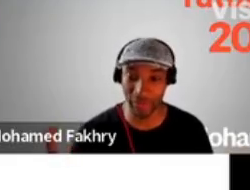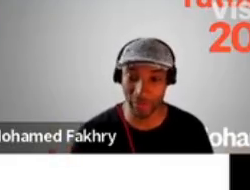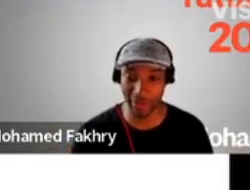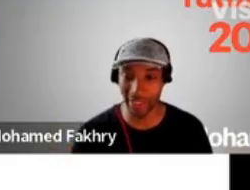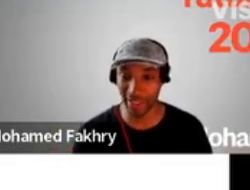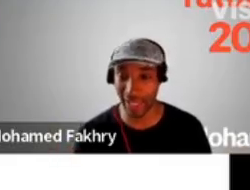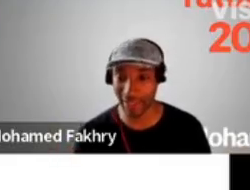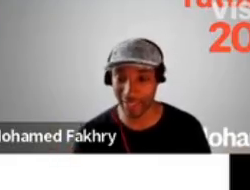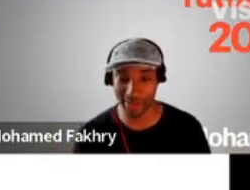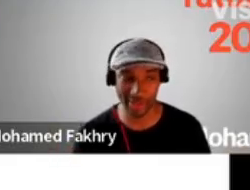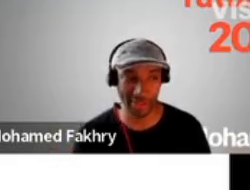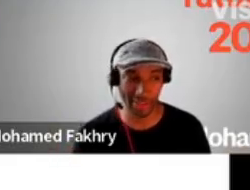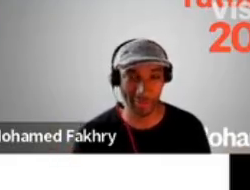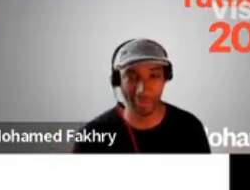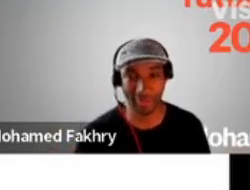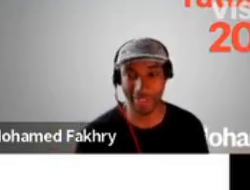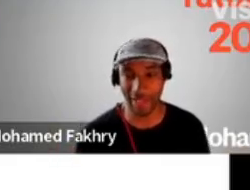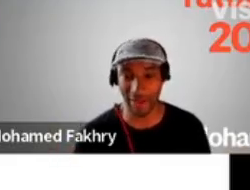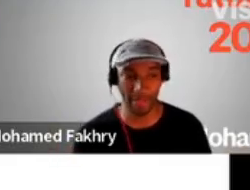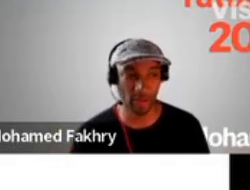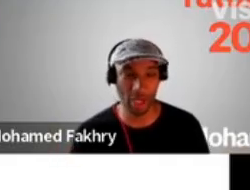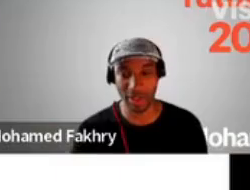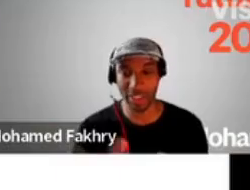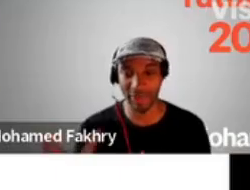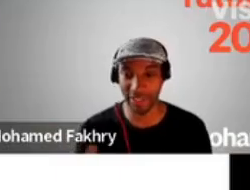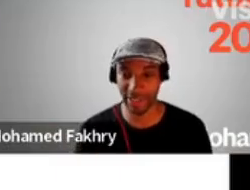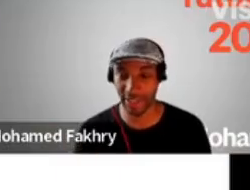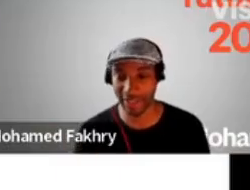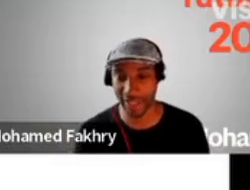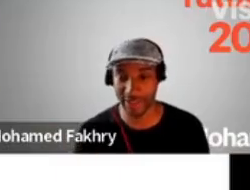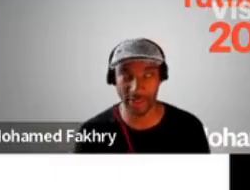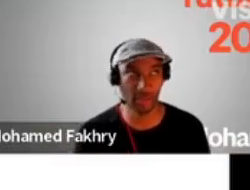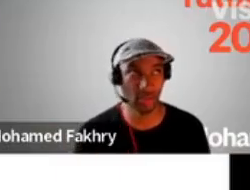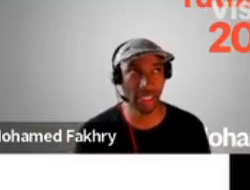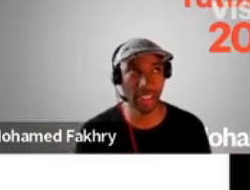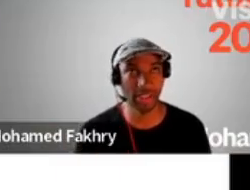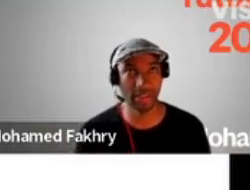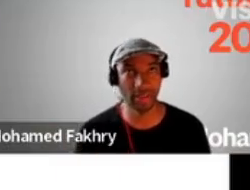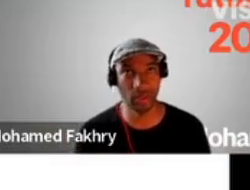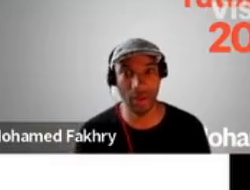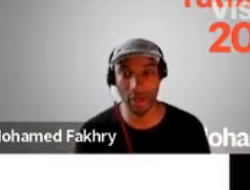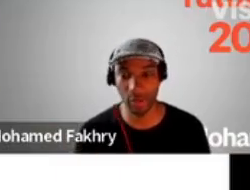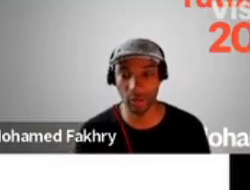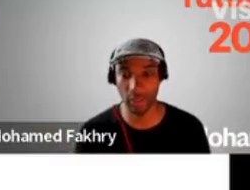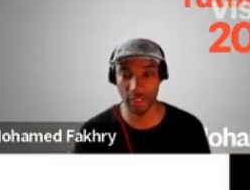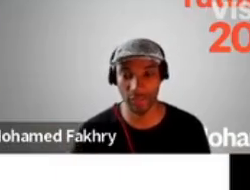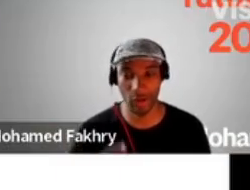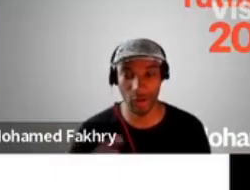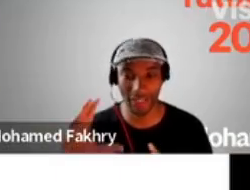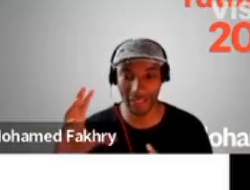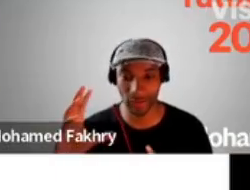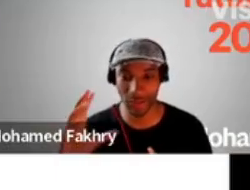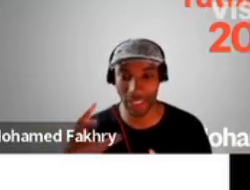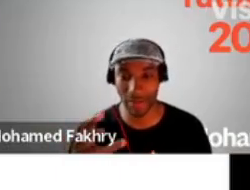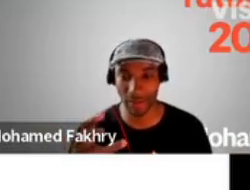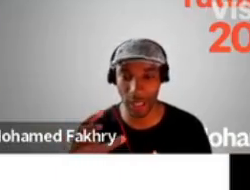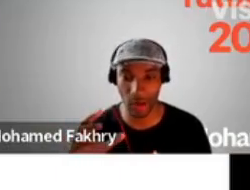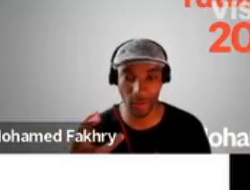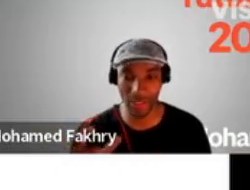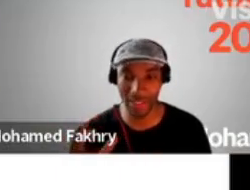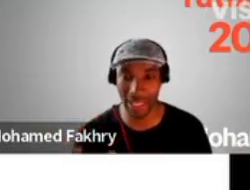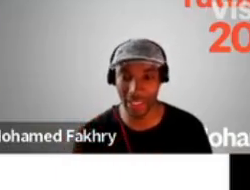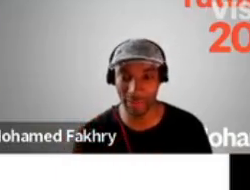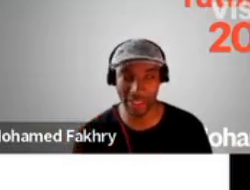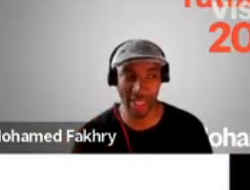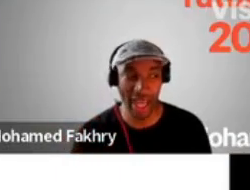beyond 50% at last. But yeah, you always have this single desk. So yeah, it's, an opportunity for architect to think about how